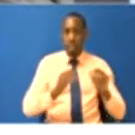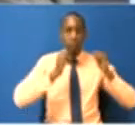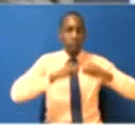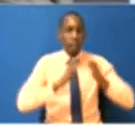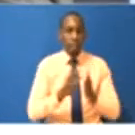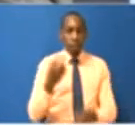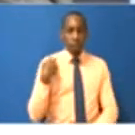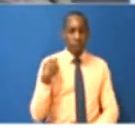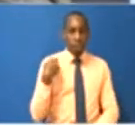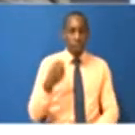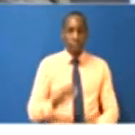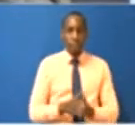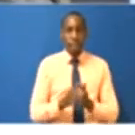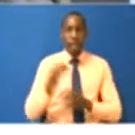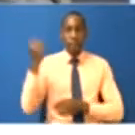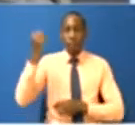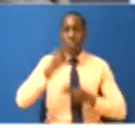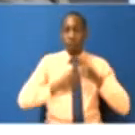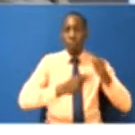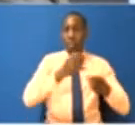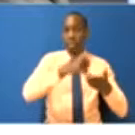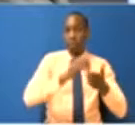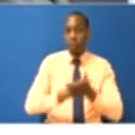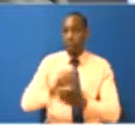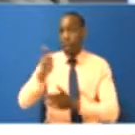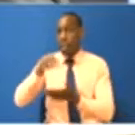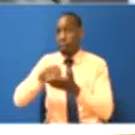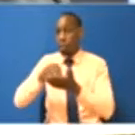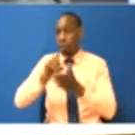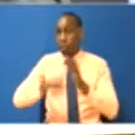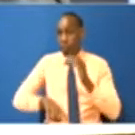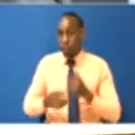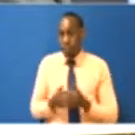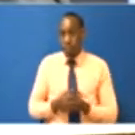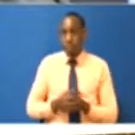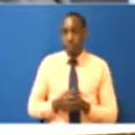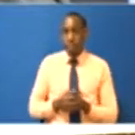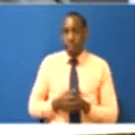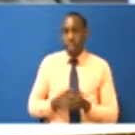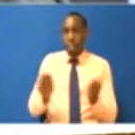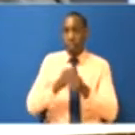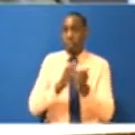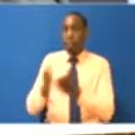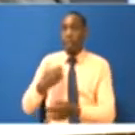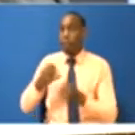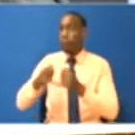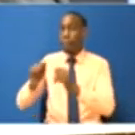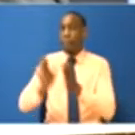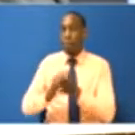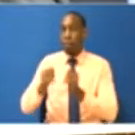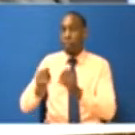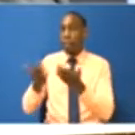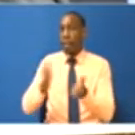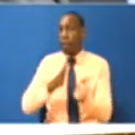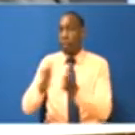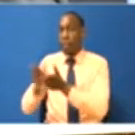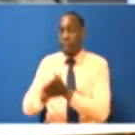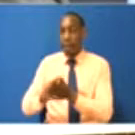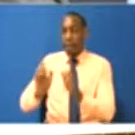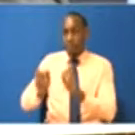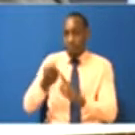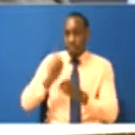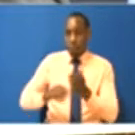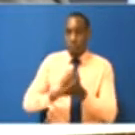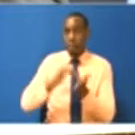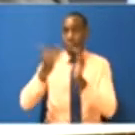consultative and a broadly political process and then on the other hand uh you'll not just get a plan and implement how do you implement a plan you have to go